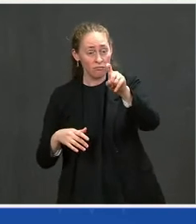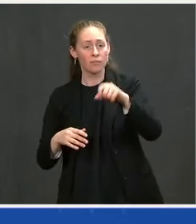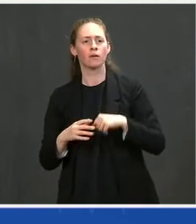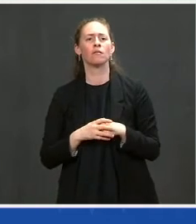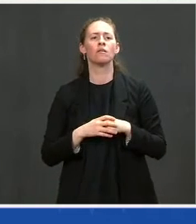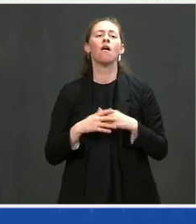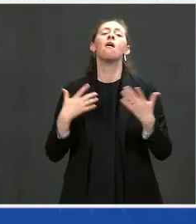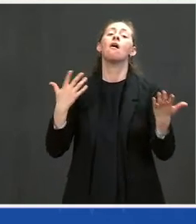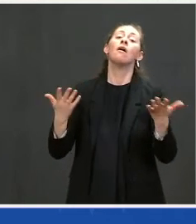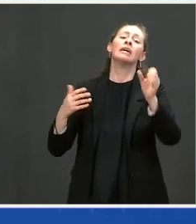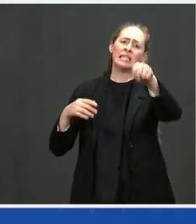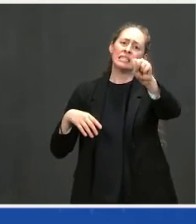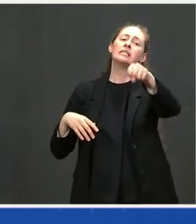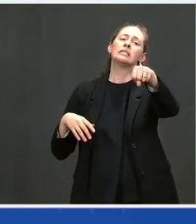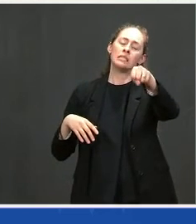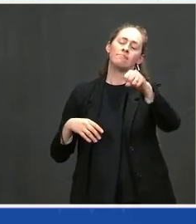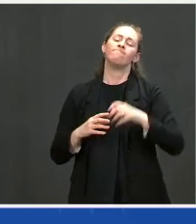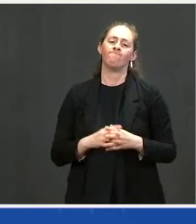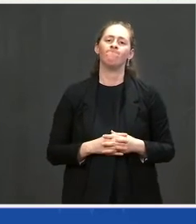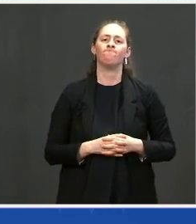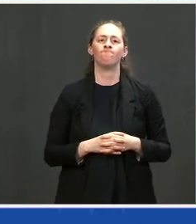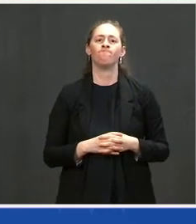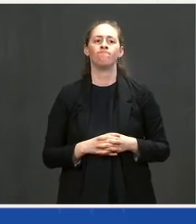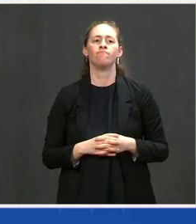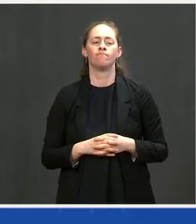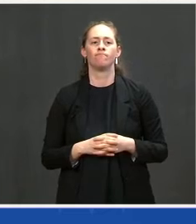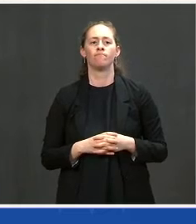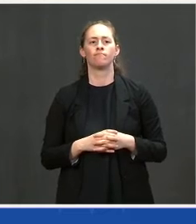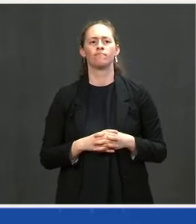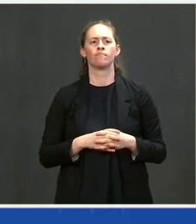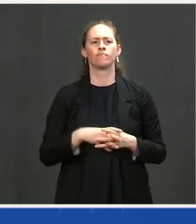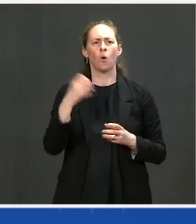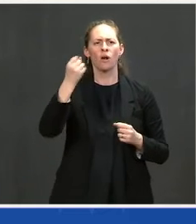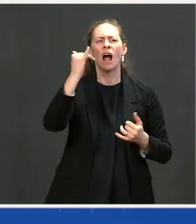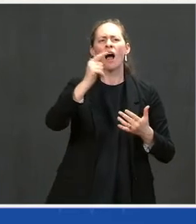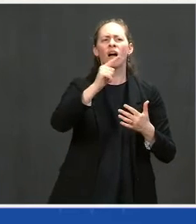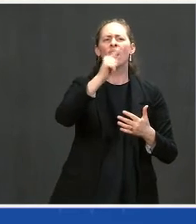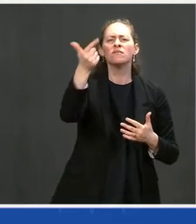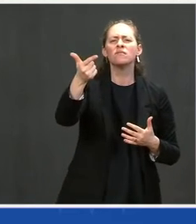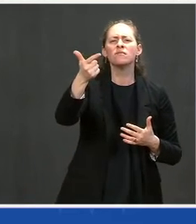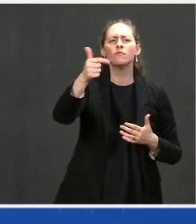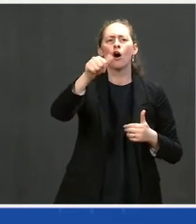Okay, hang on a second here. Kristen, Nancy, CBS?